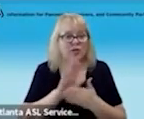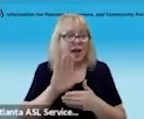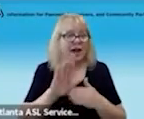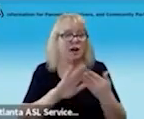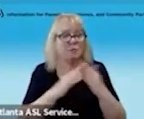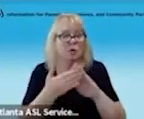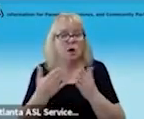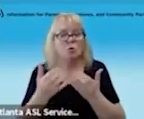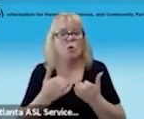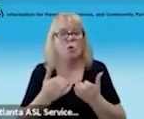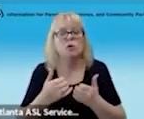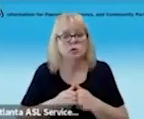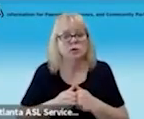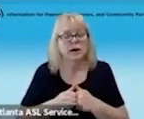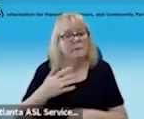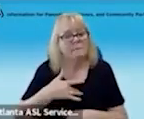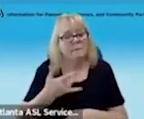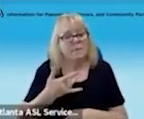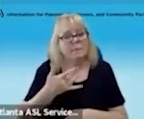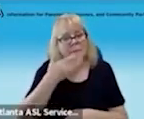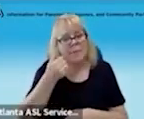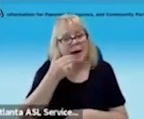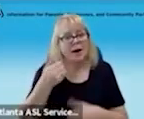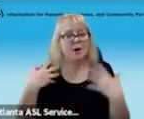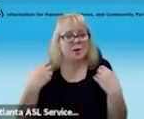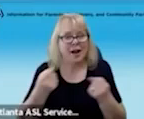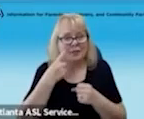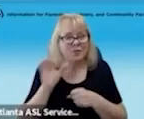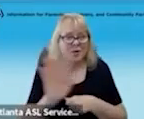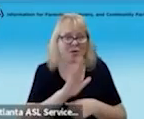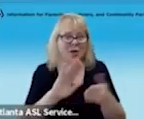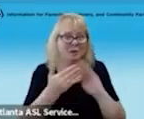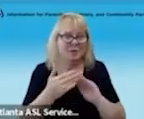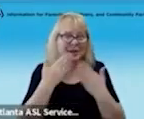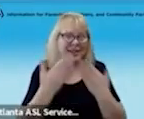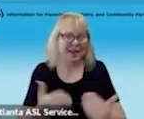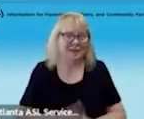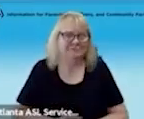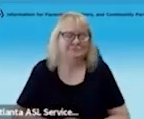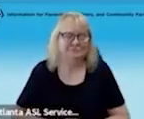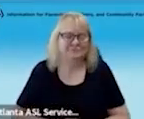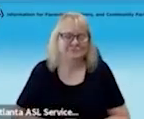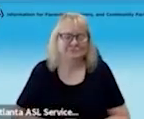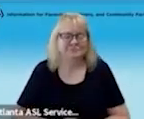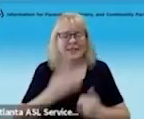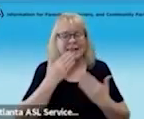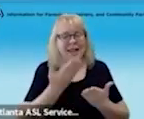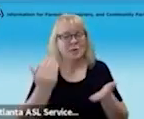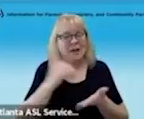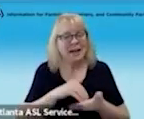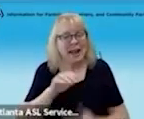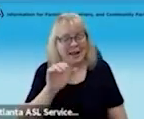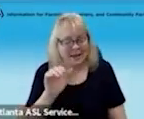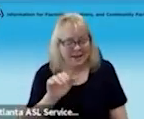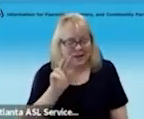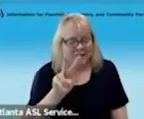as well. So you can localize it within those strategy within your area and see who is part of the community that want to